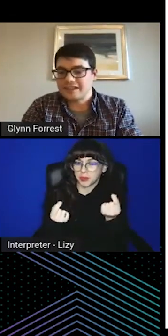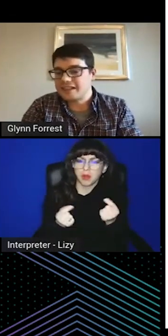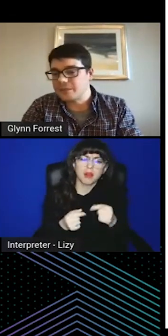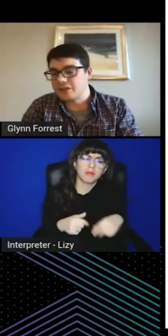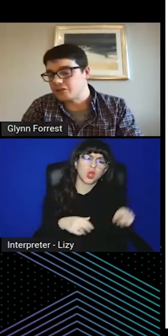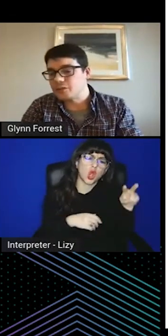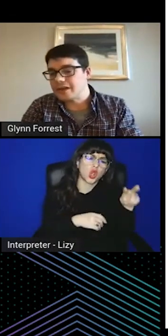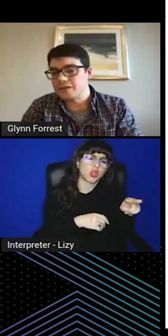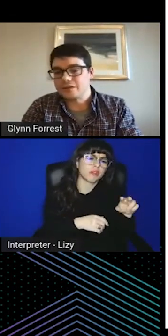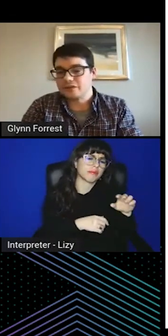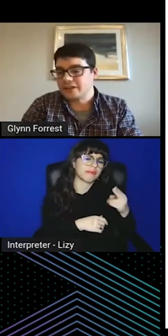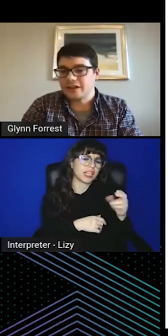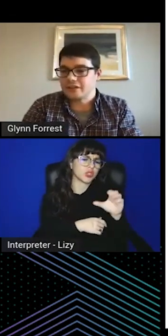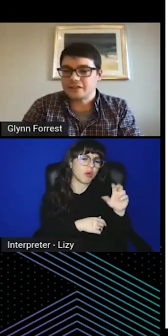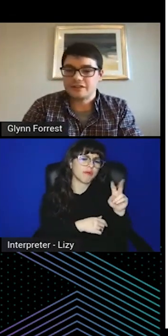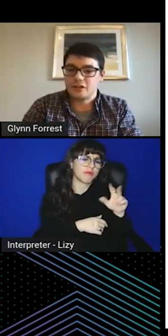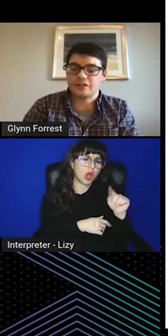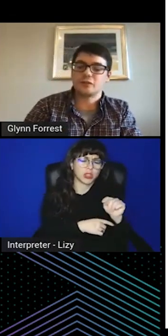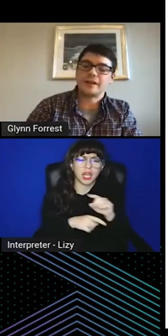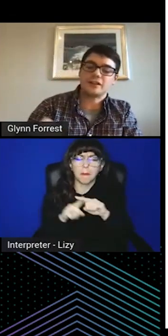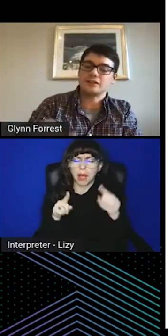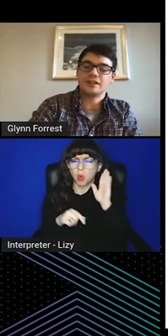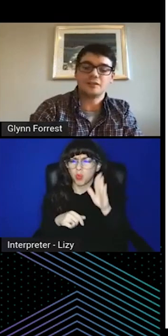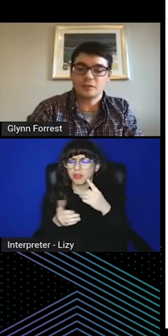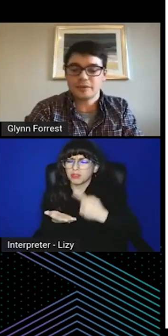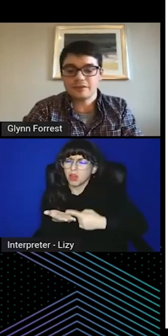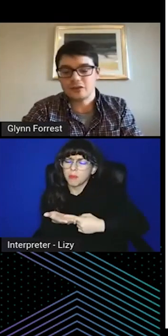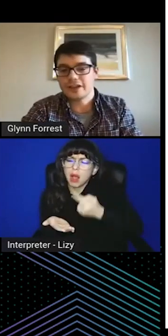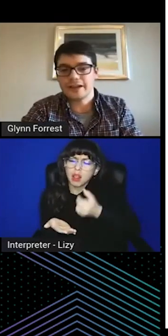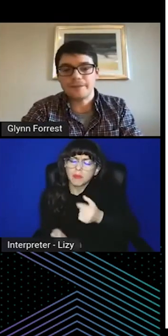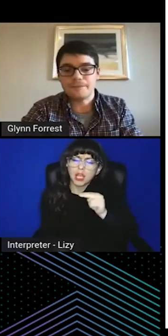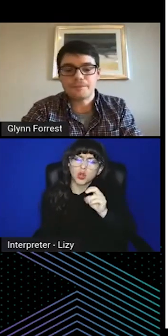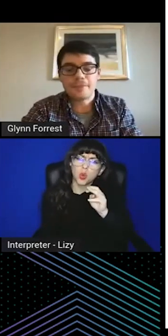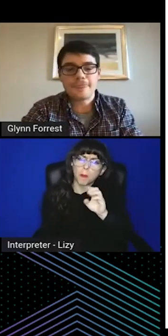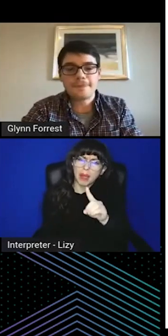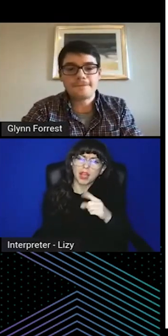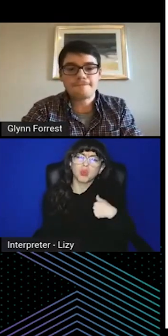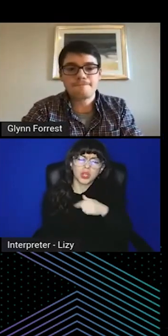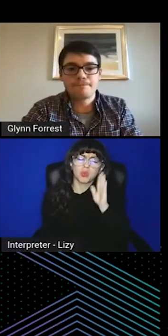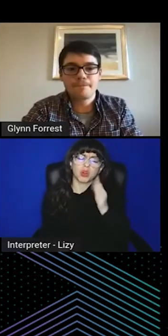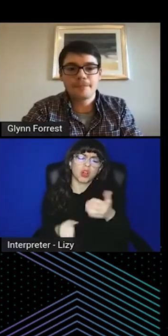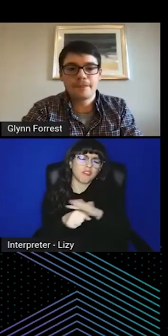touching a tiny bit on Nomad. We've really covered all the Nomad concepts we'll be looking at.